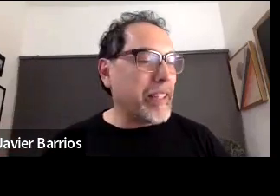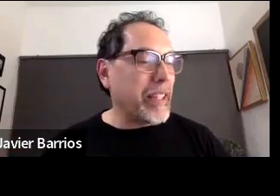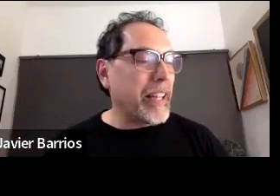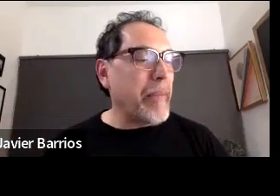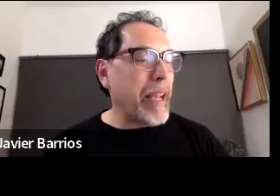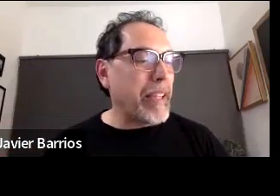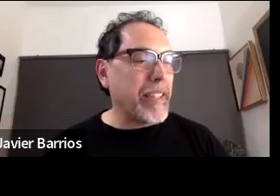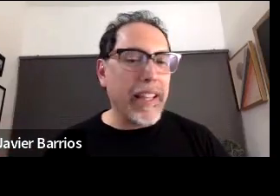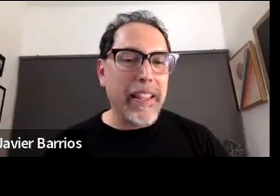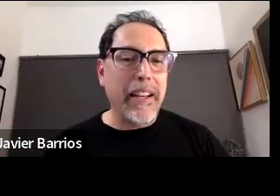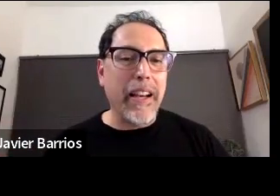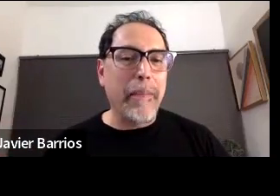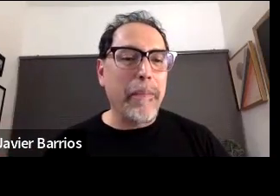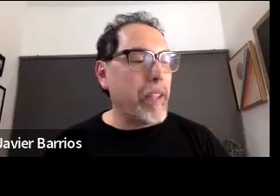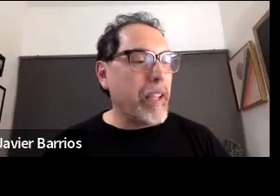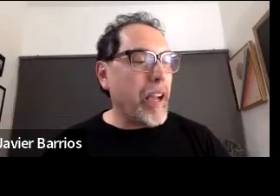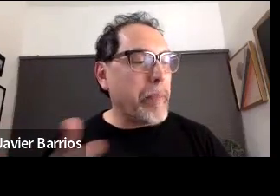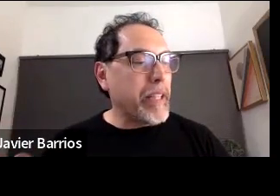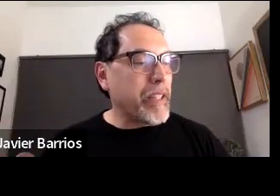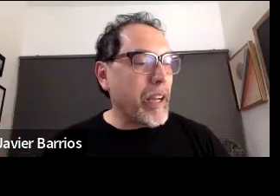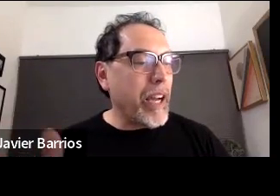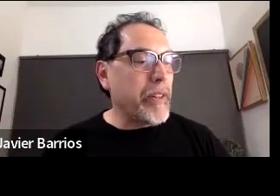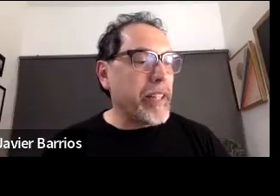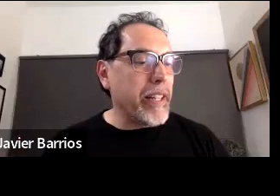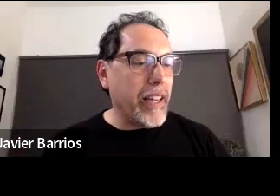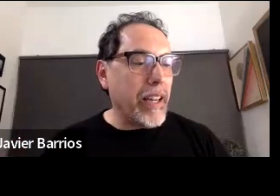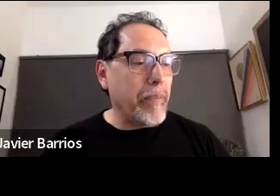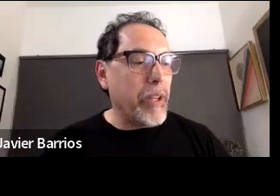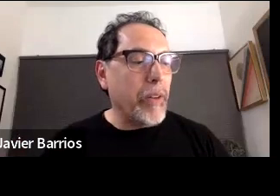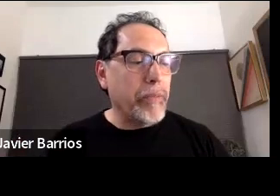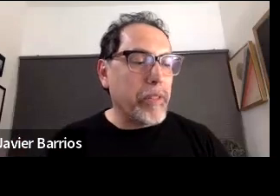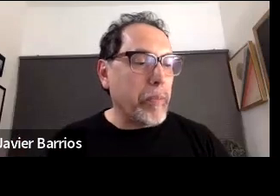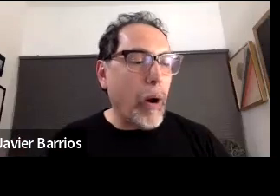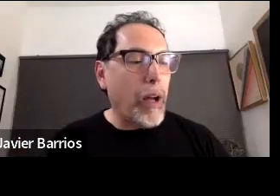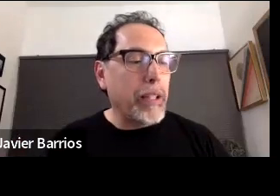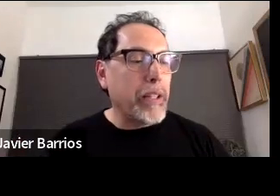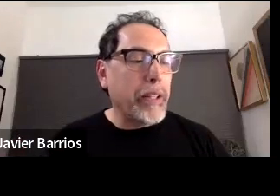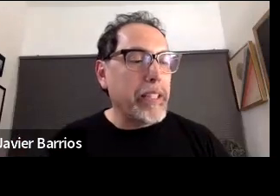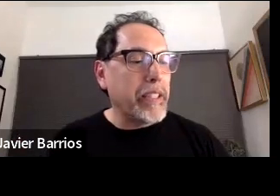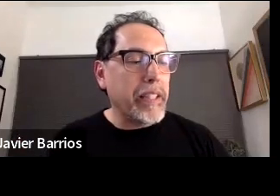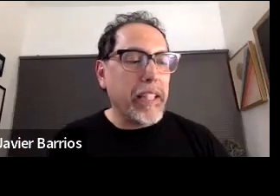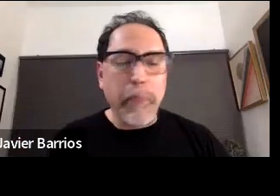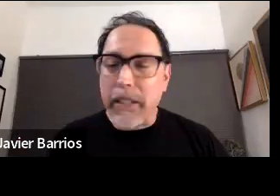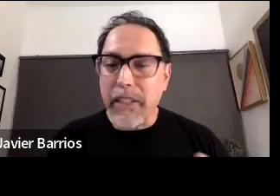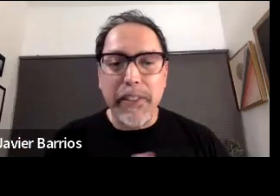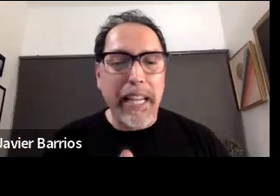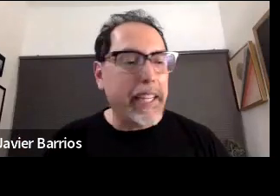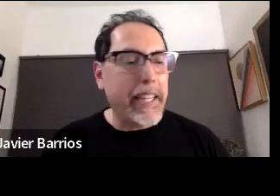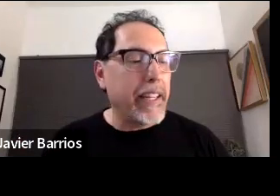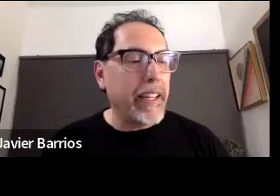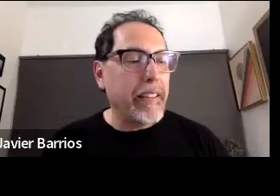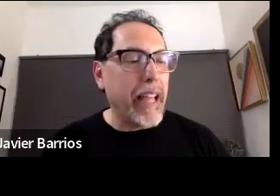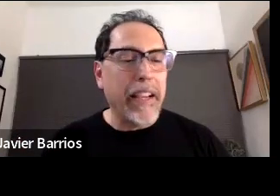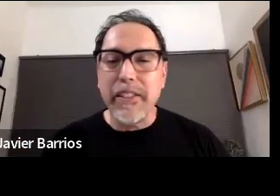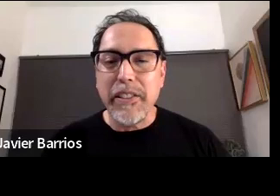it's the climax. And then on page 100, Paul, he gets busted for